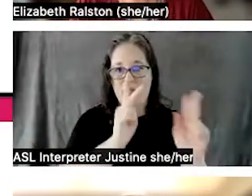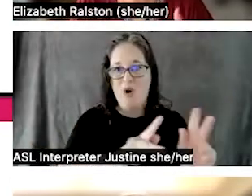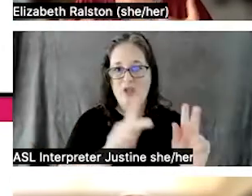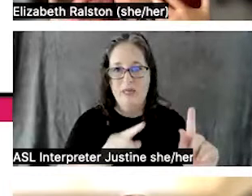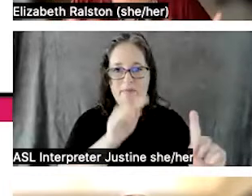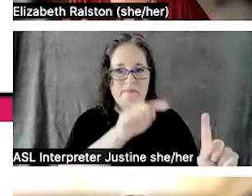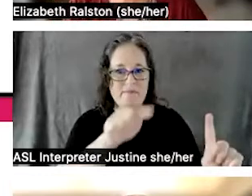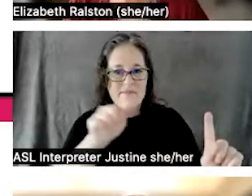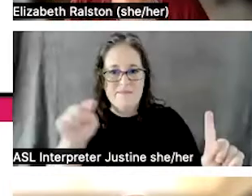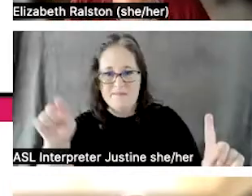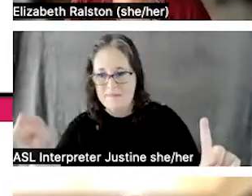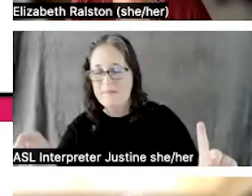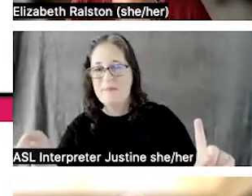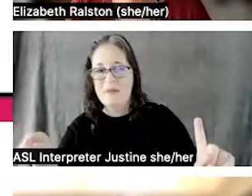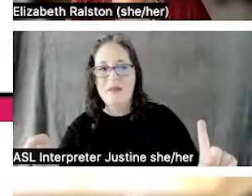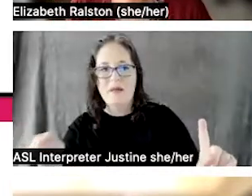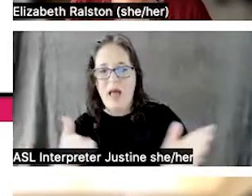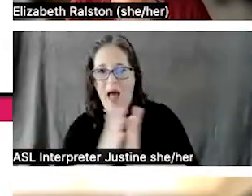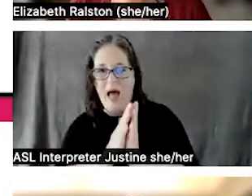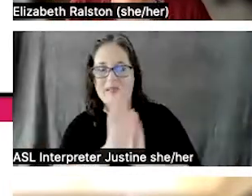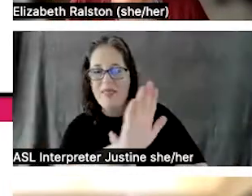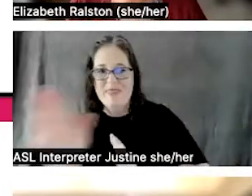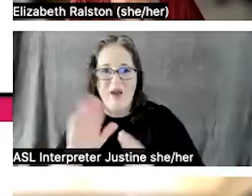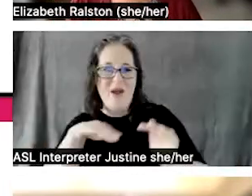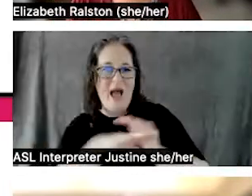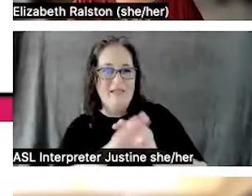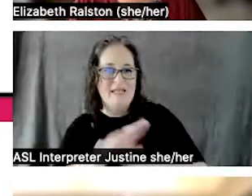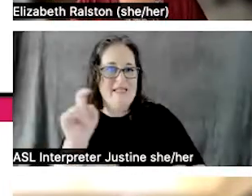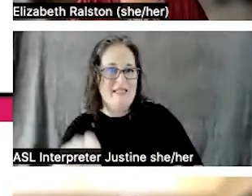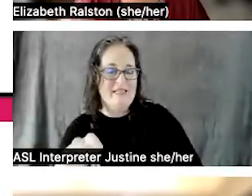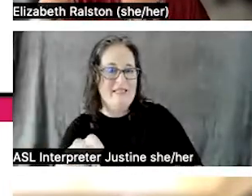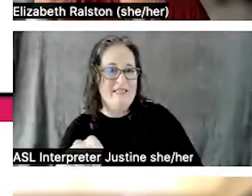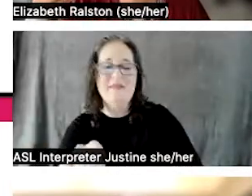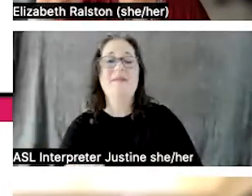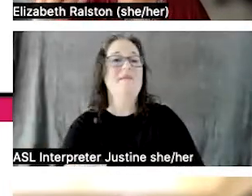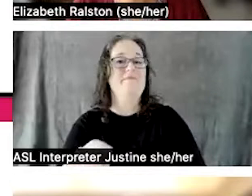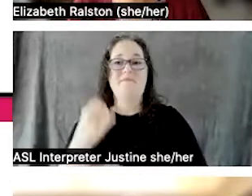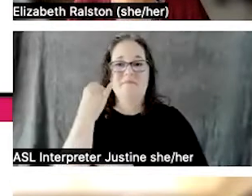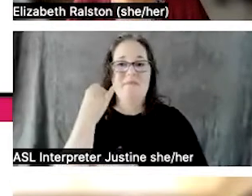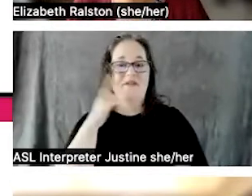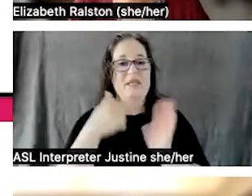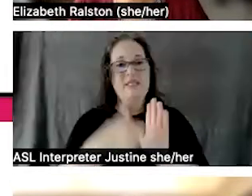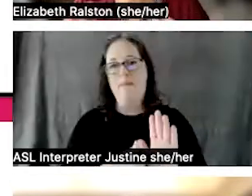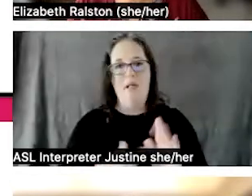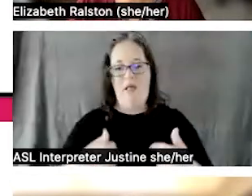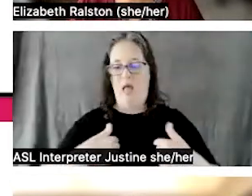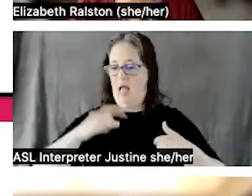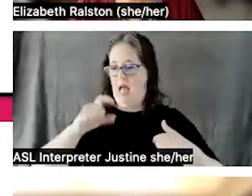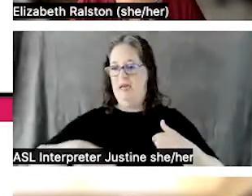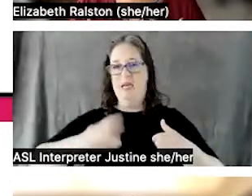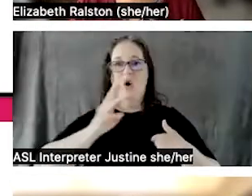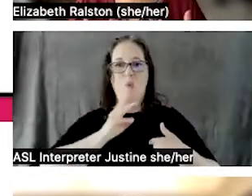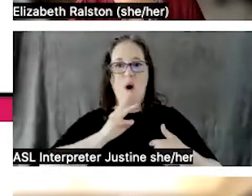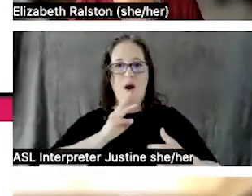are, because even able-bodied people have access needs. For example, I need to have a glass of water. If I have my